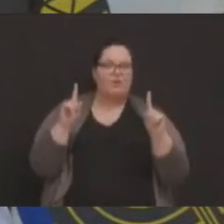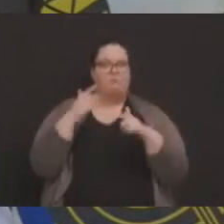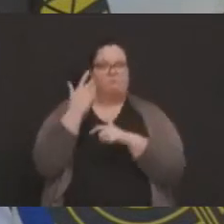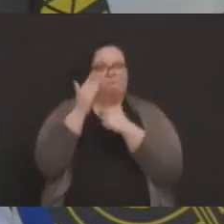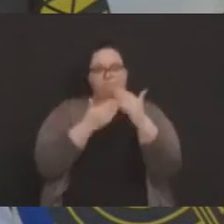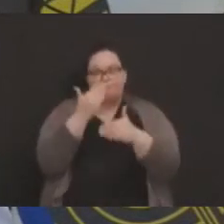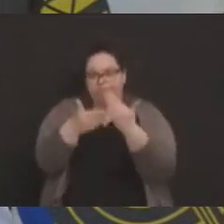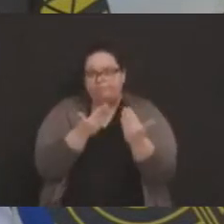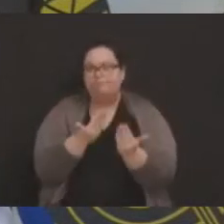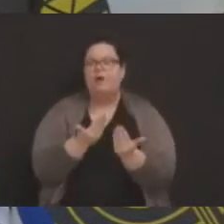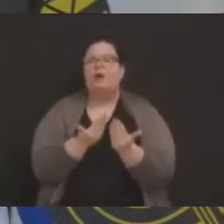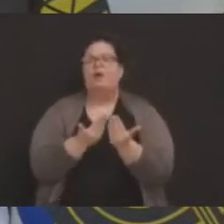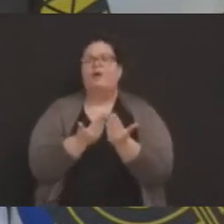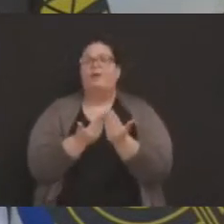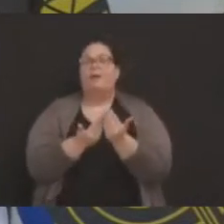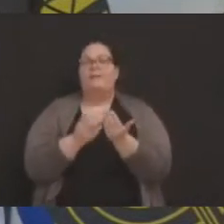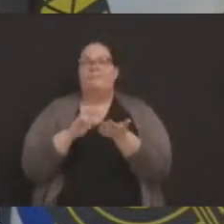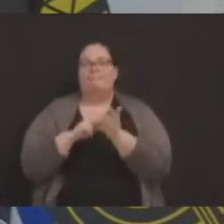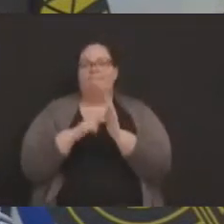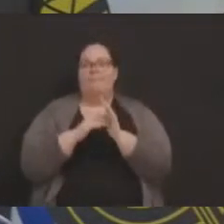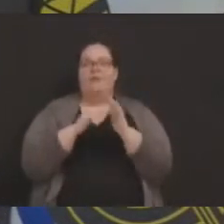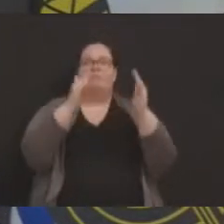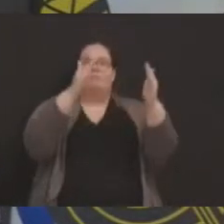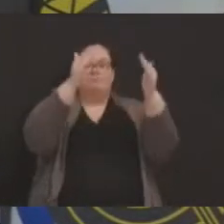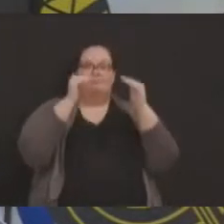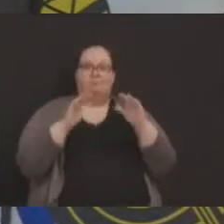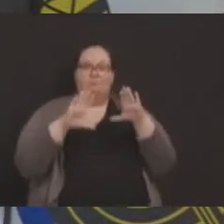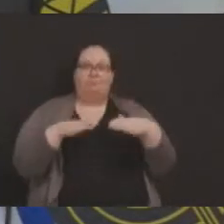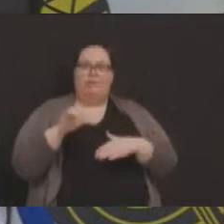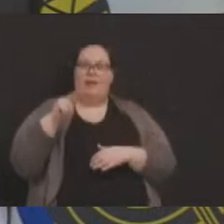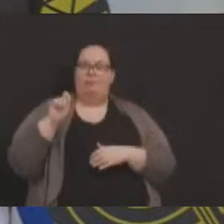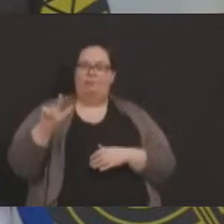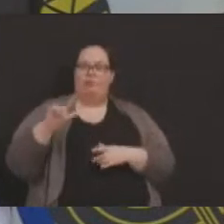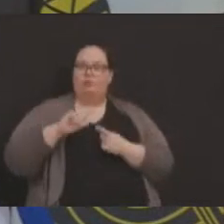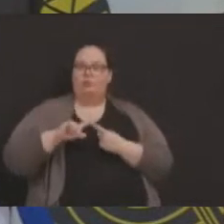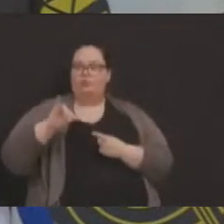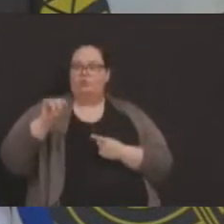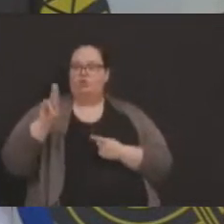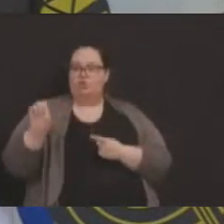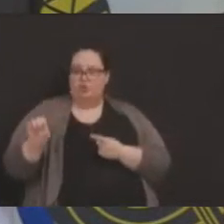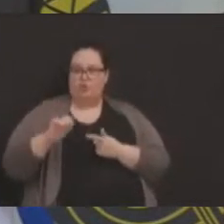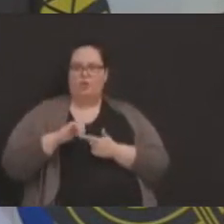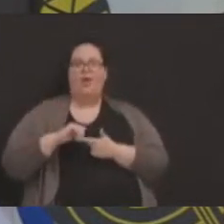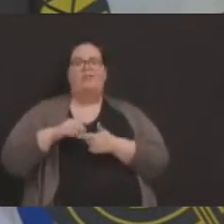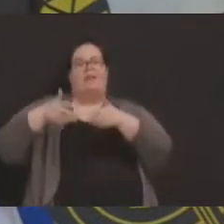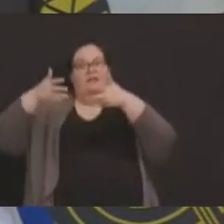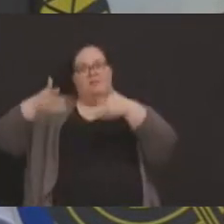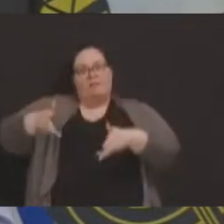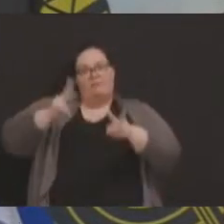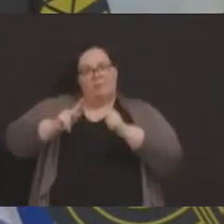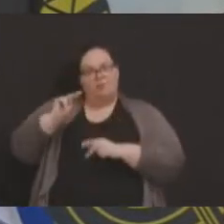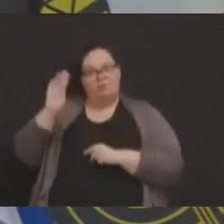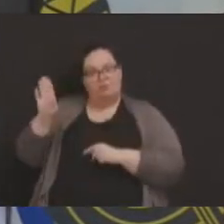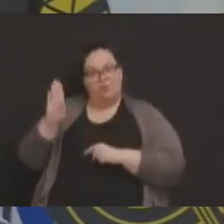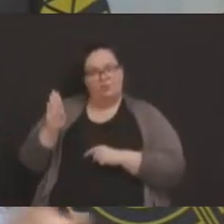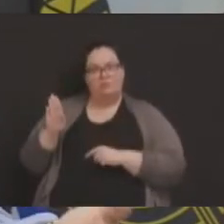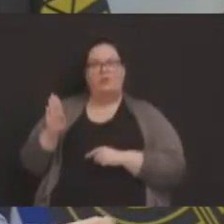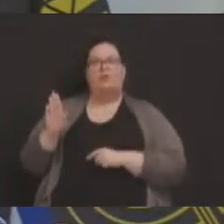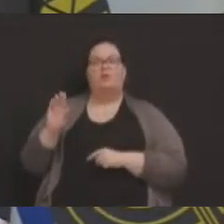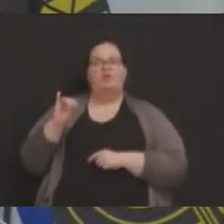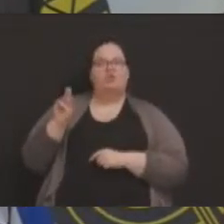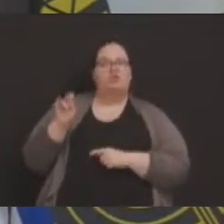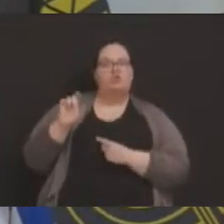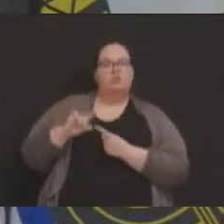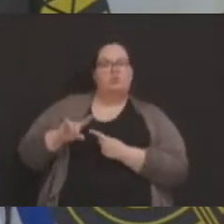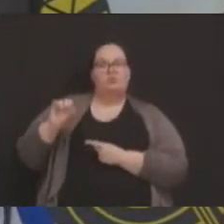between June and September. But again, that's if everything goes well, and I know many, many things are going to change between now and then, including what the risks